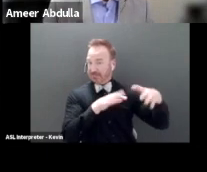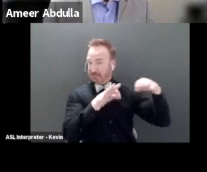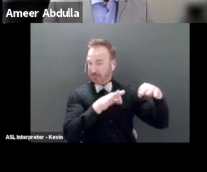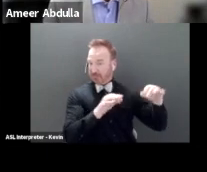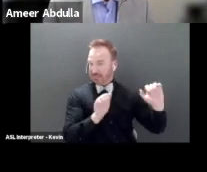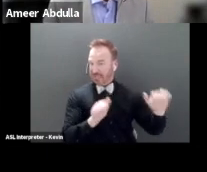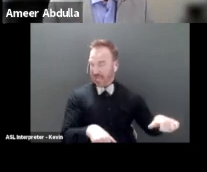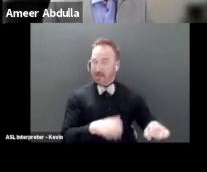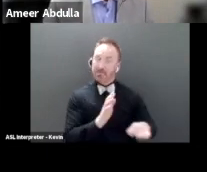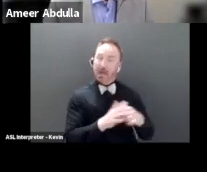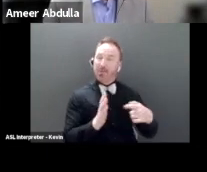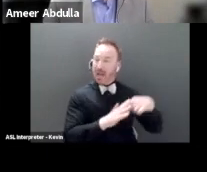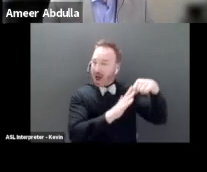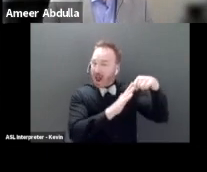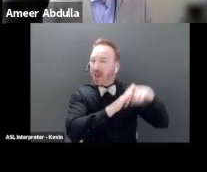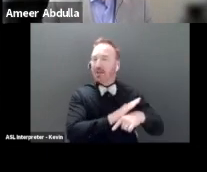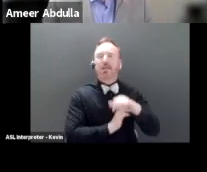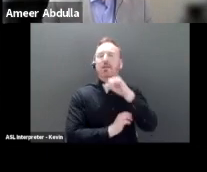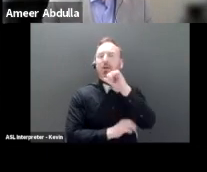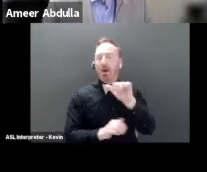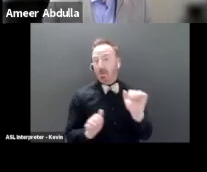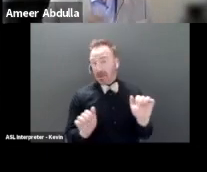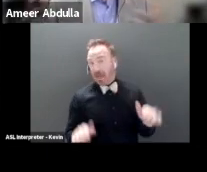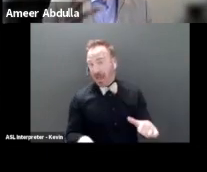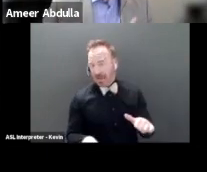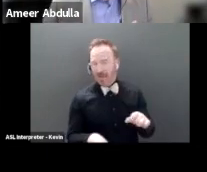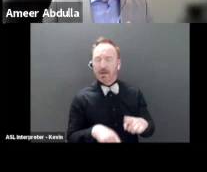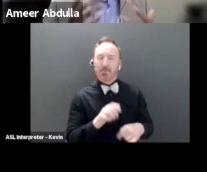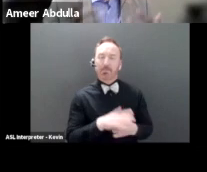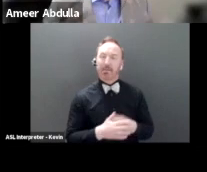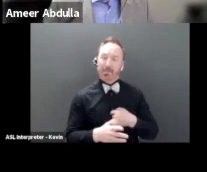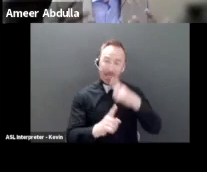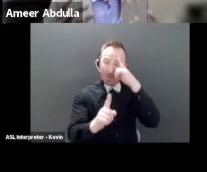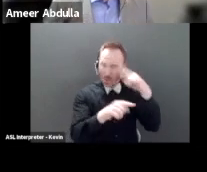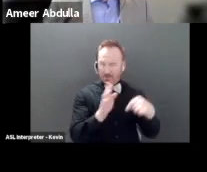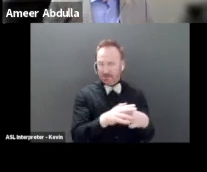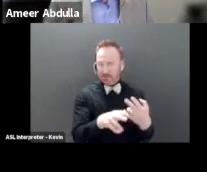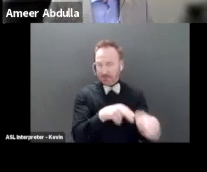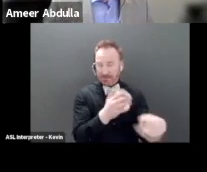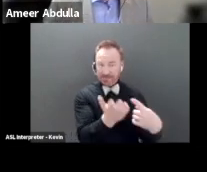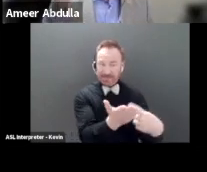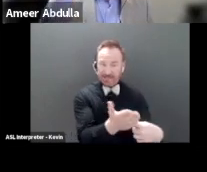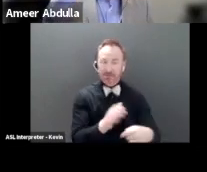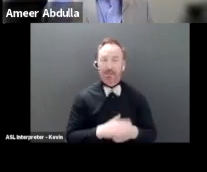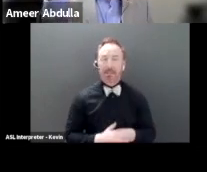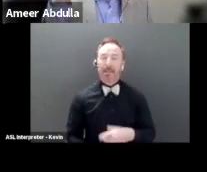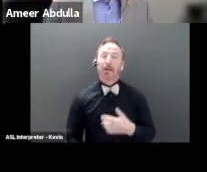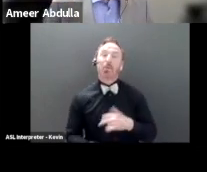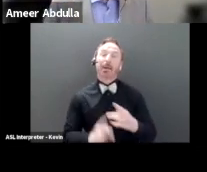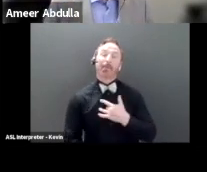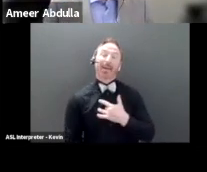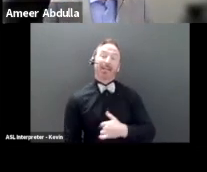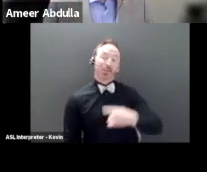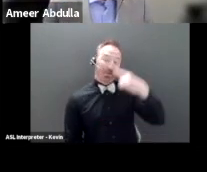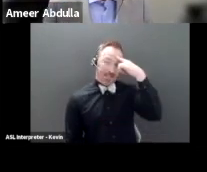don't want to spend a whole lot of time on this slide. The 3 types of dividends, when people think of a dividend, they actually think of the first